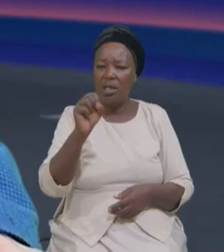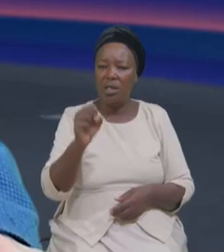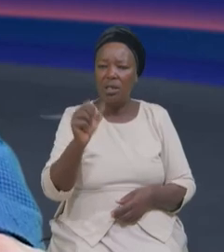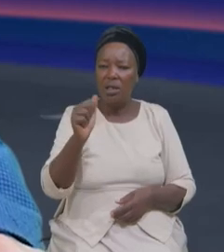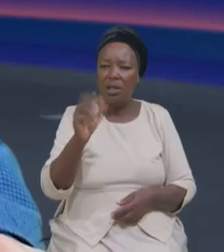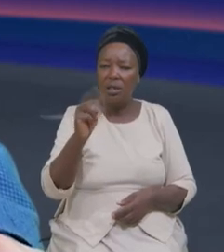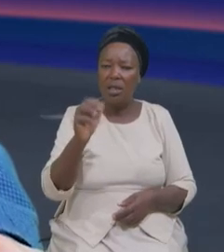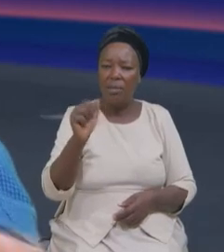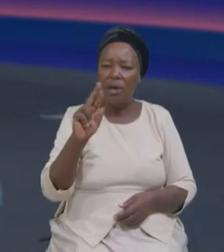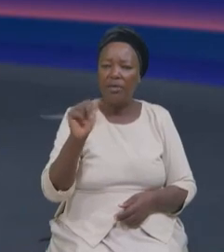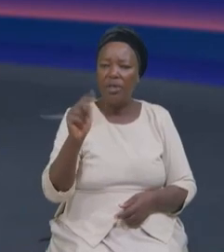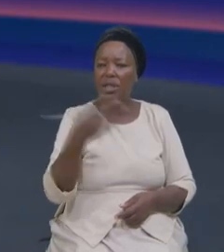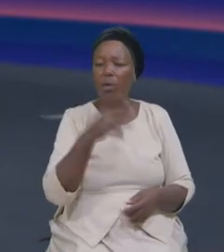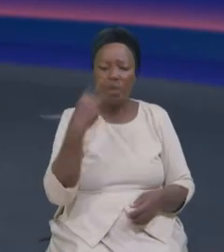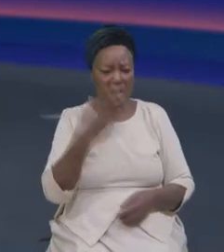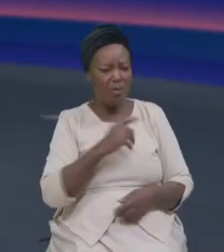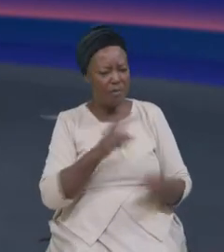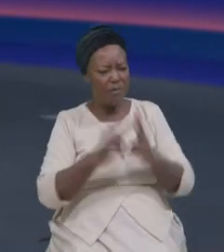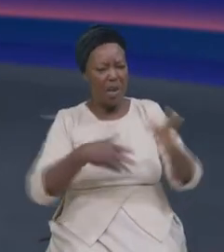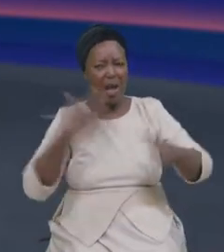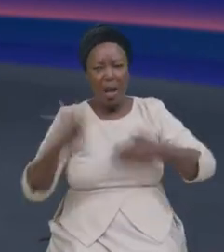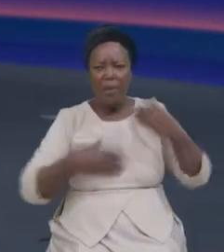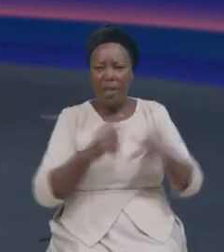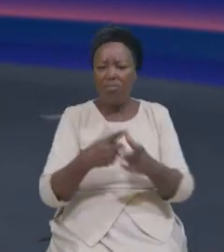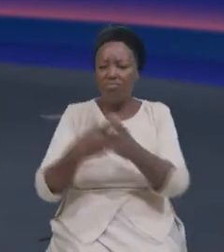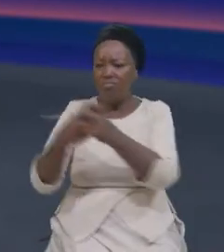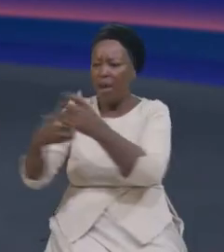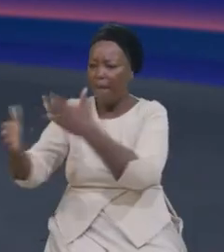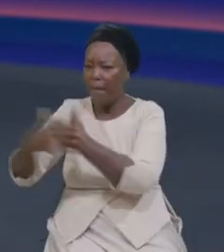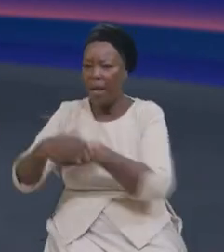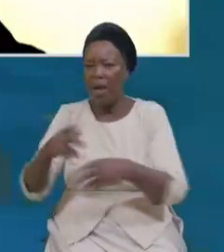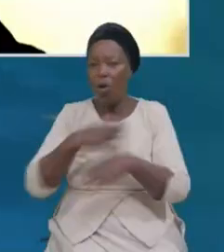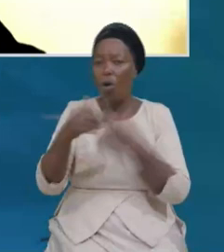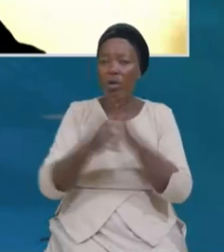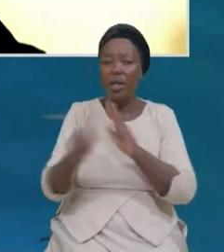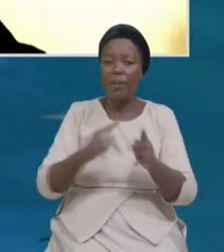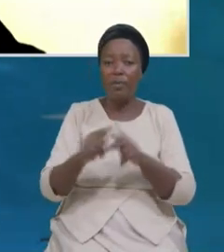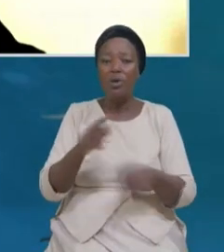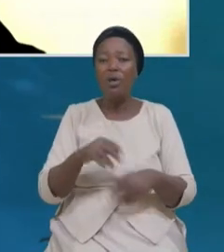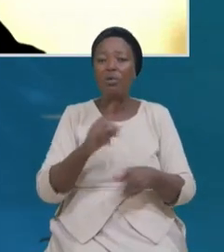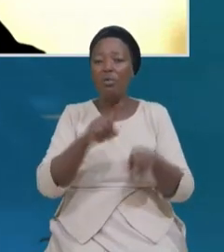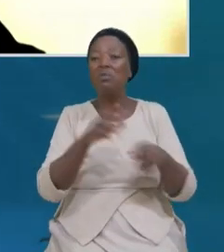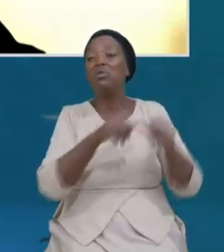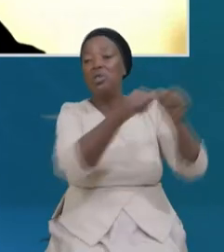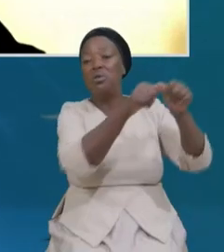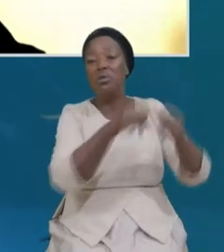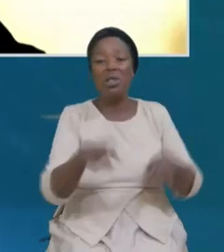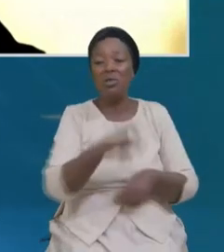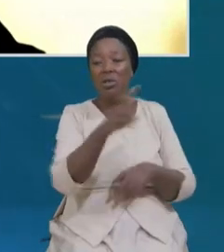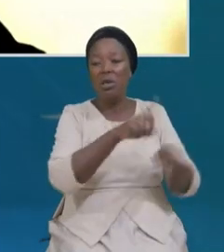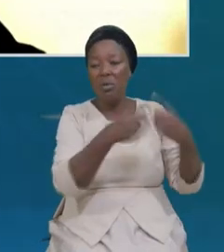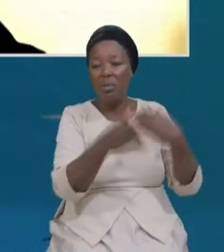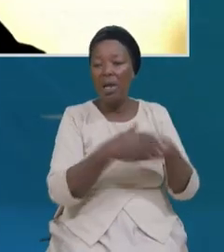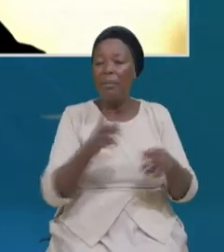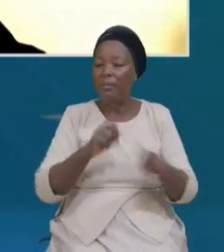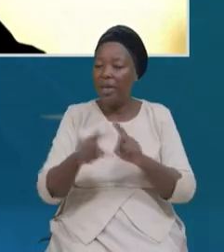so excited, and then he ran by. All the others were going. You know, sometimes you have to have a mind of